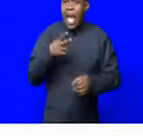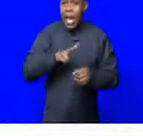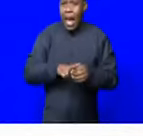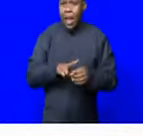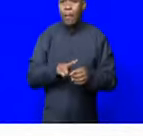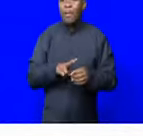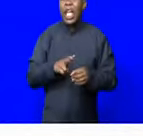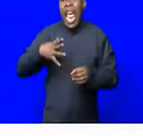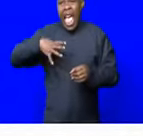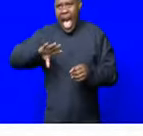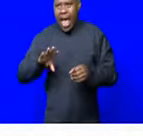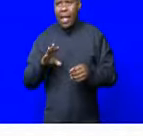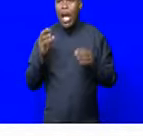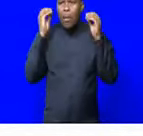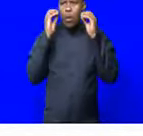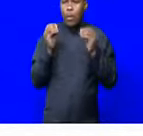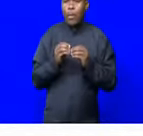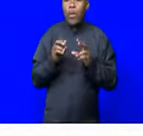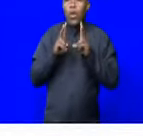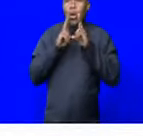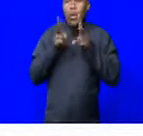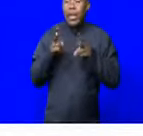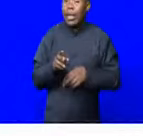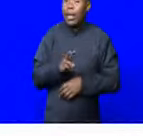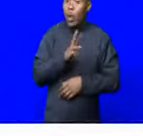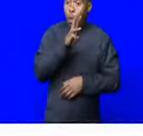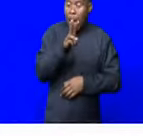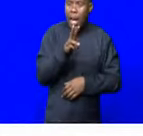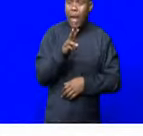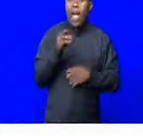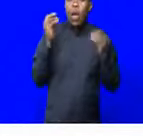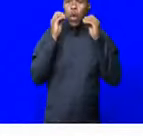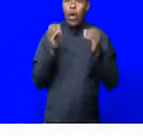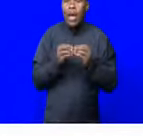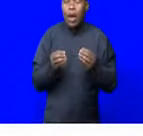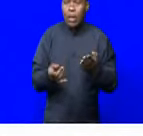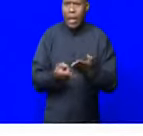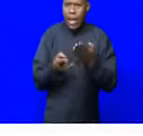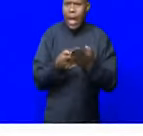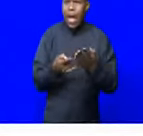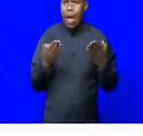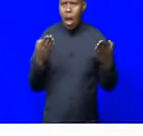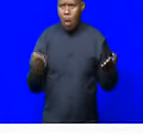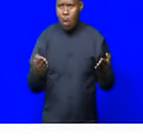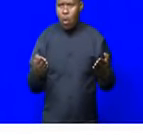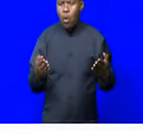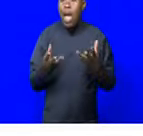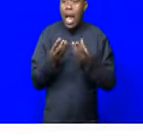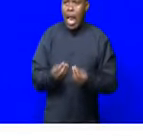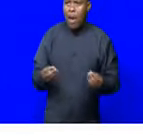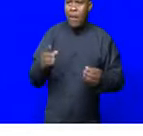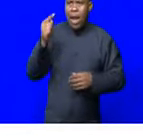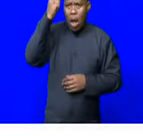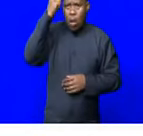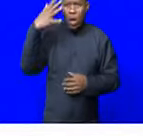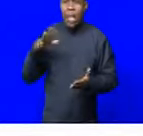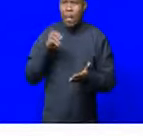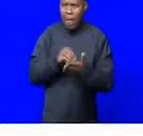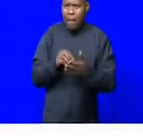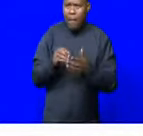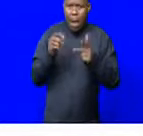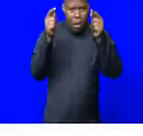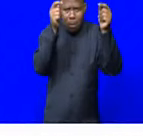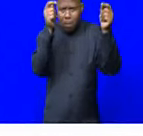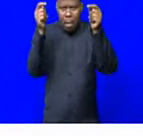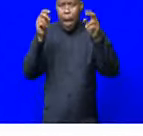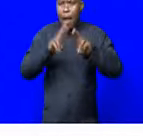emakhaya so le model lesetshenziswa ngDr. Trevor iyasita kakhulu. Autistic children must not be hidden from